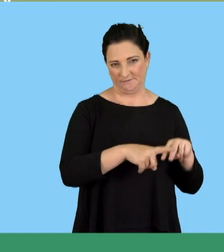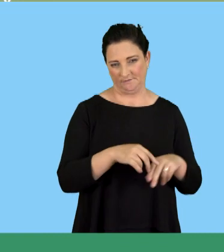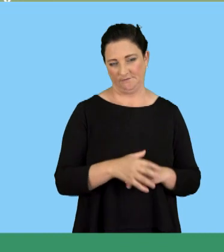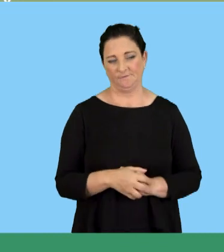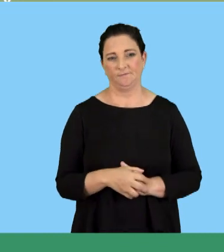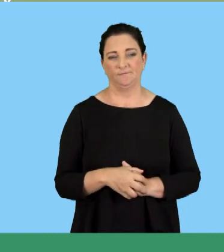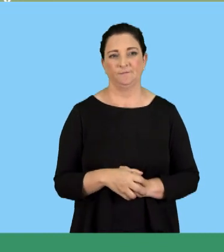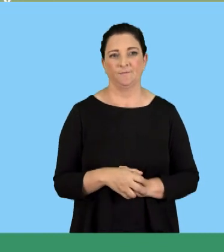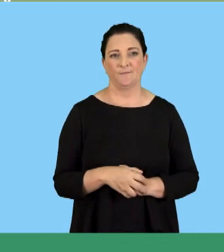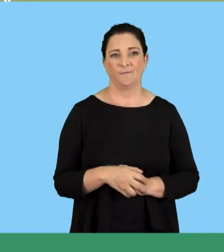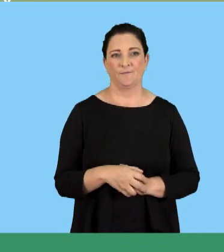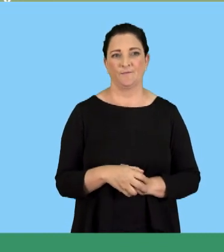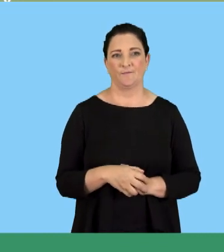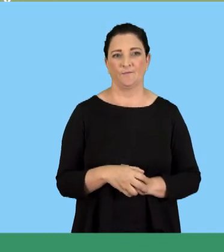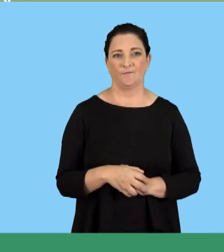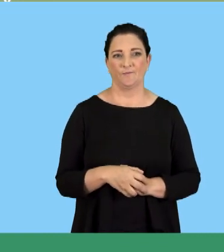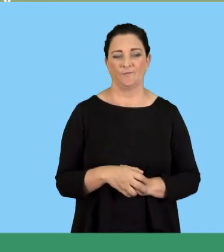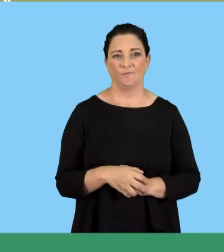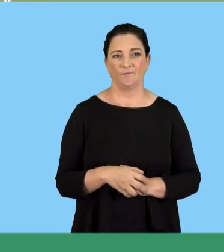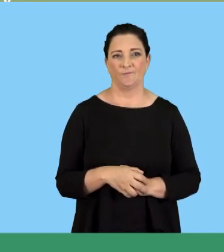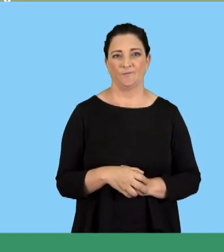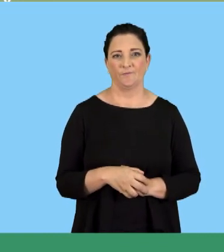and AIDS.